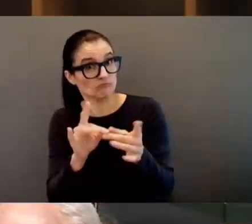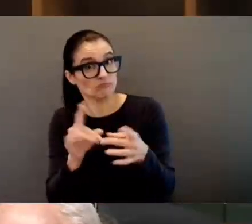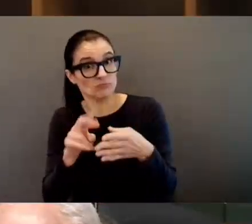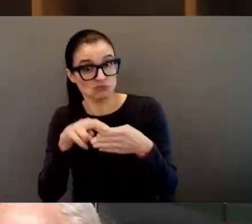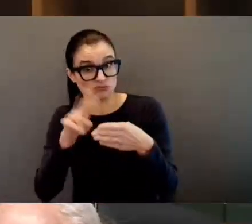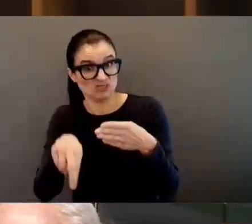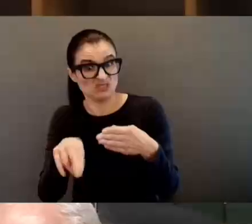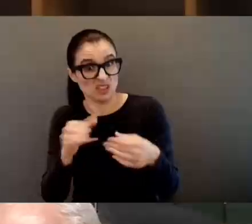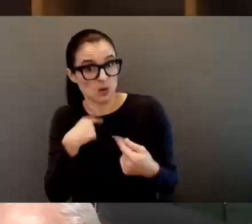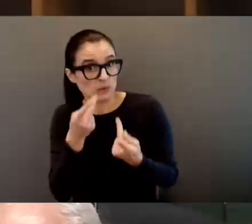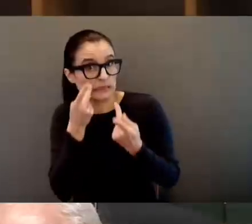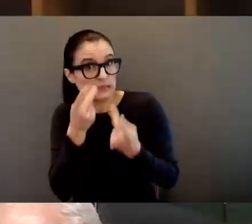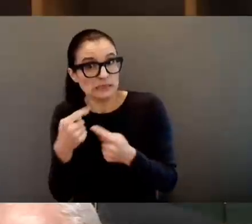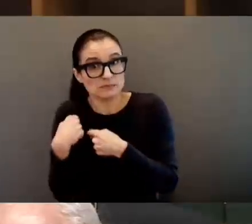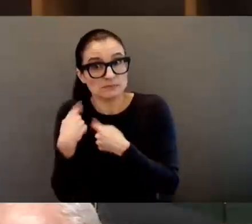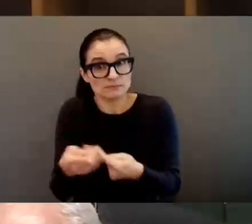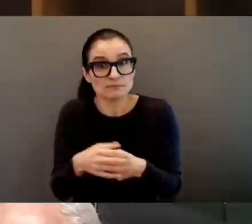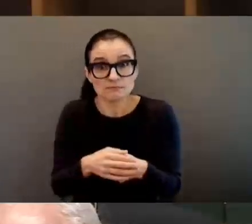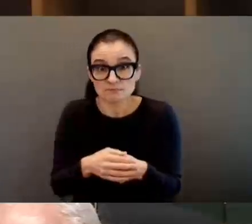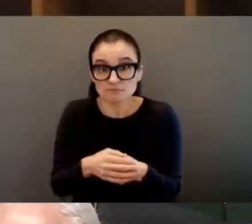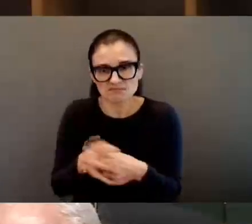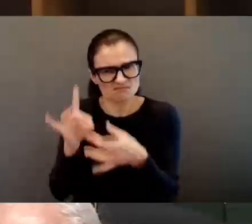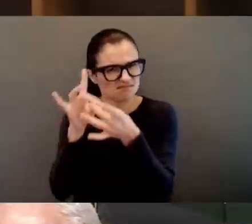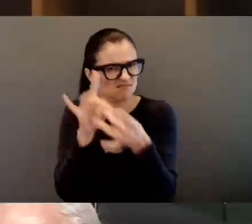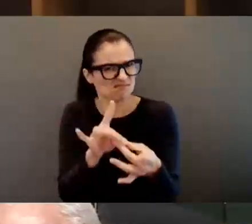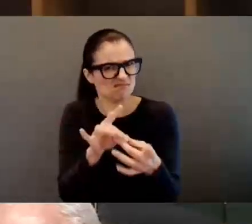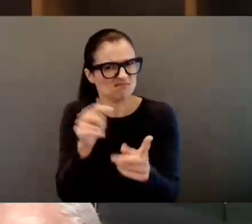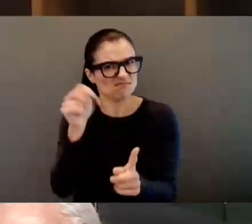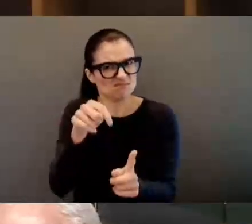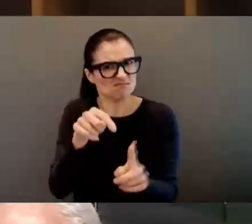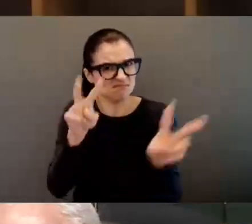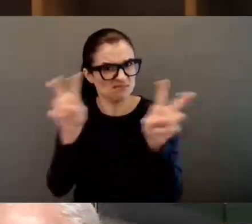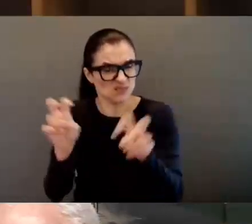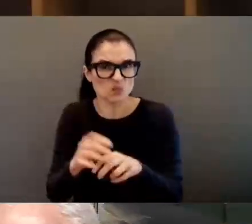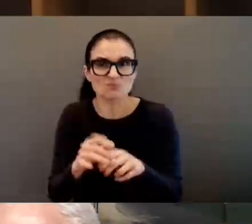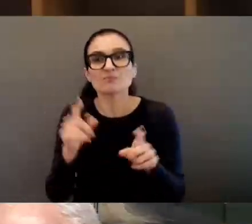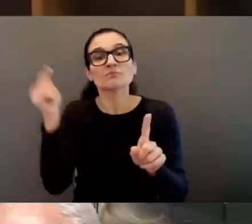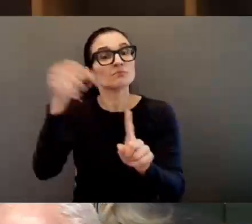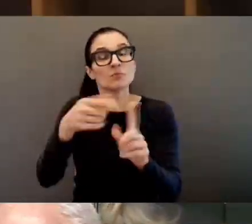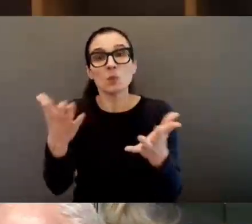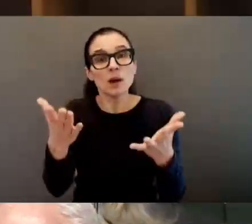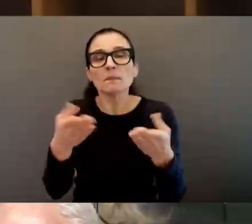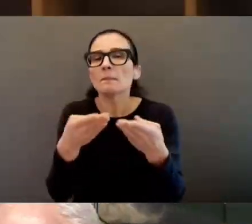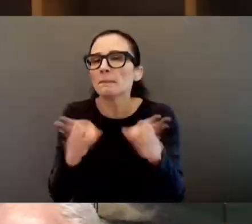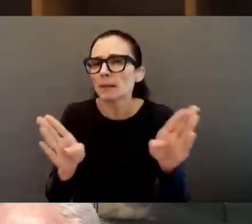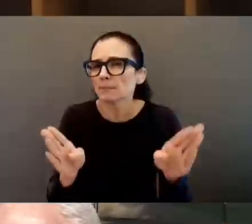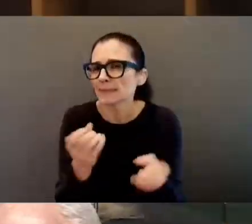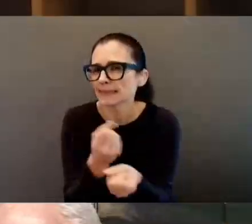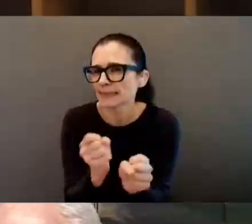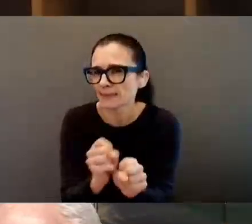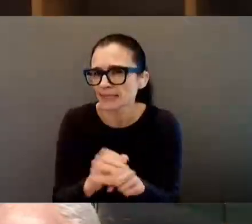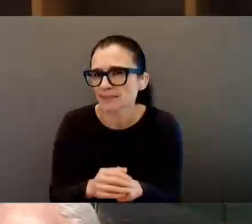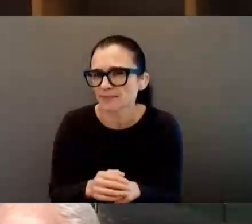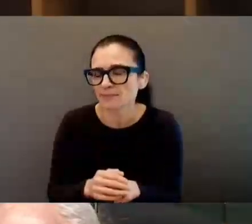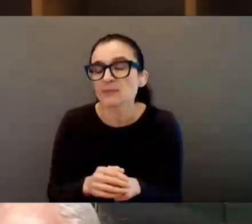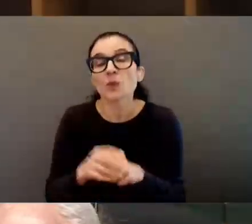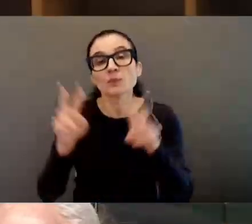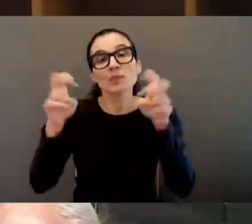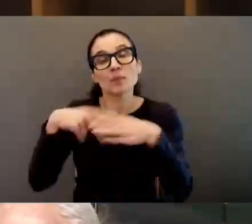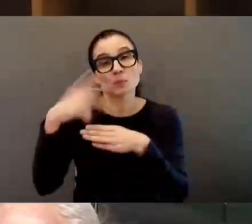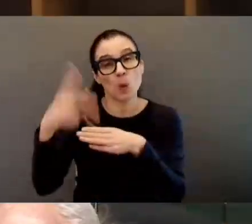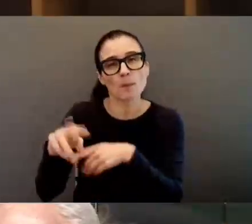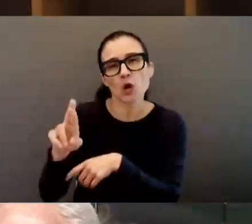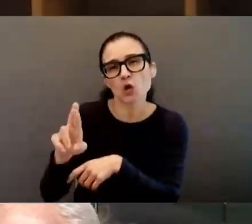issue that's out there, and that's public safety. The REVOI program, the Repeat Violent Offender Initiative, that's circling around over 400